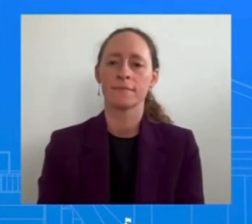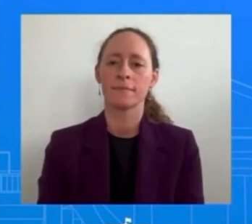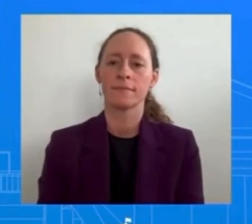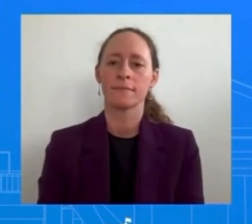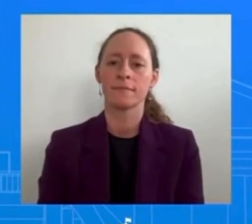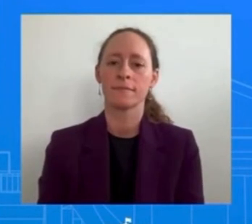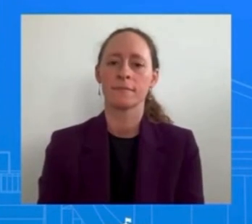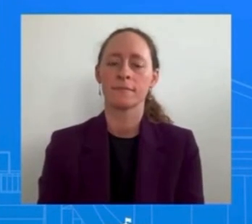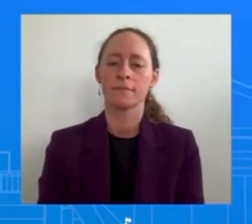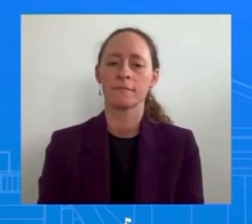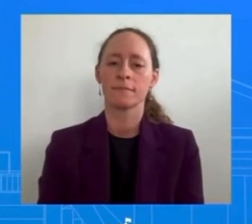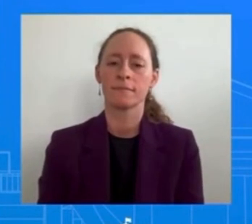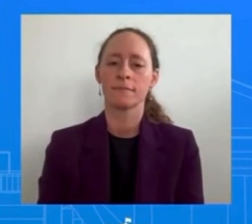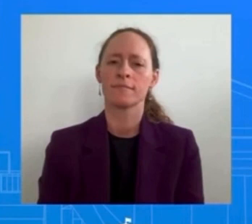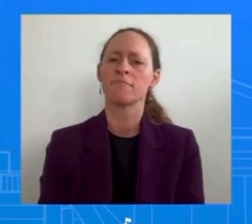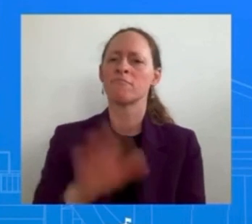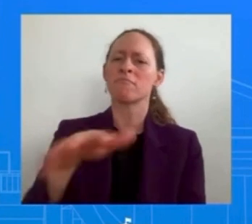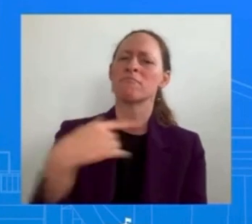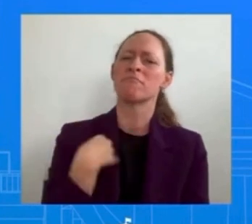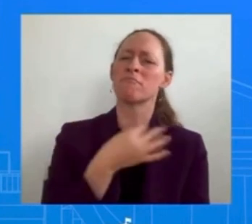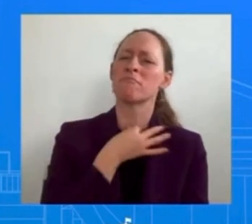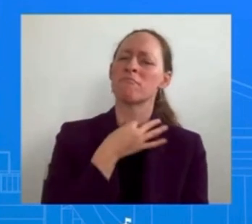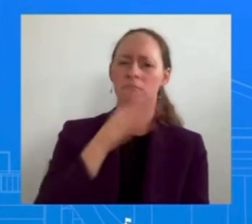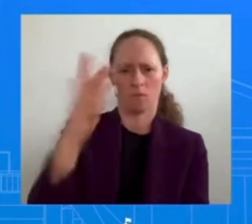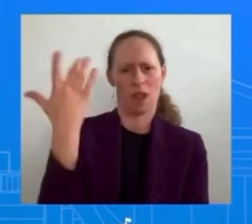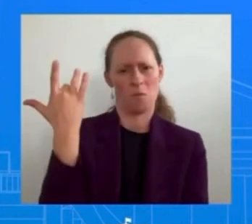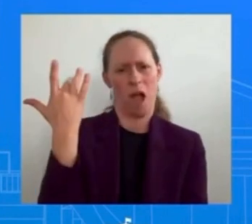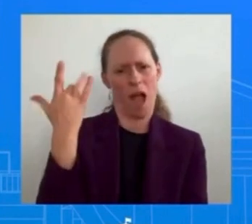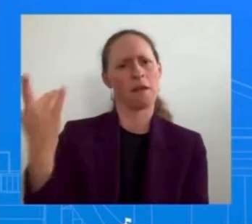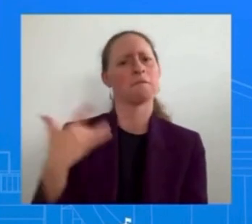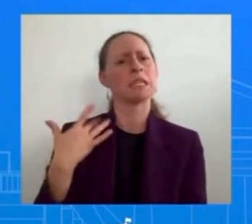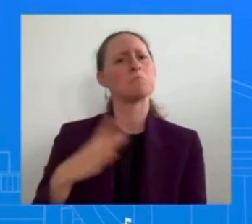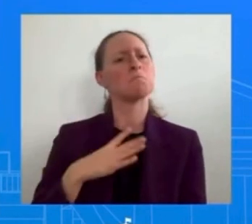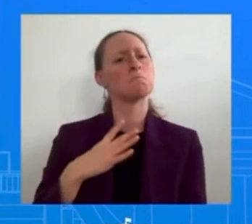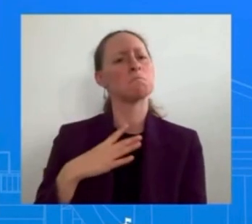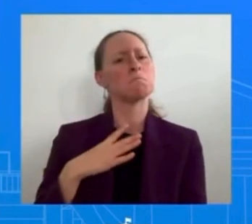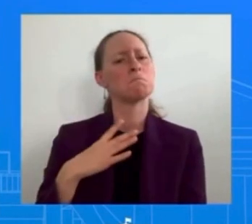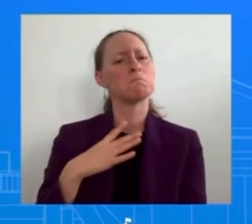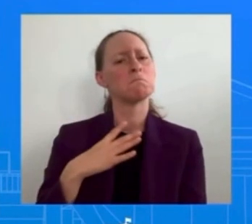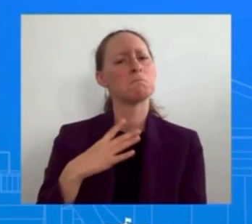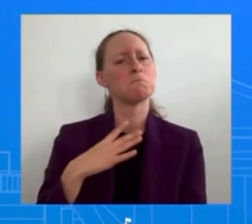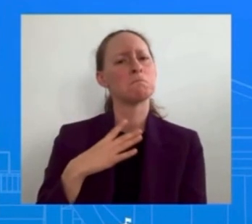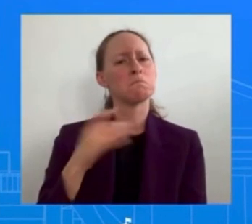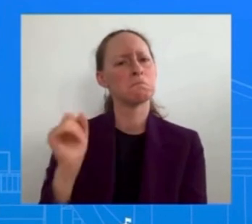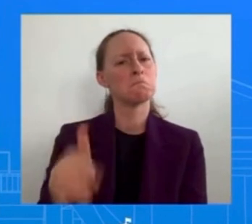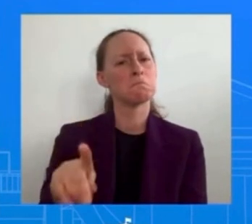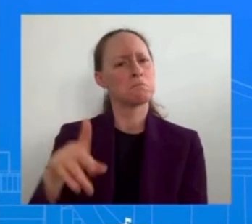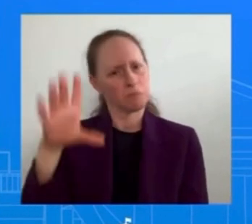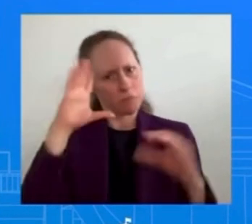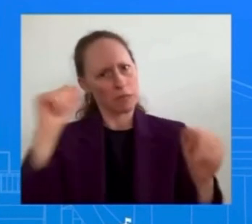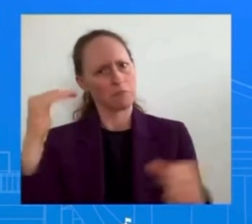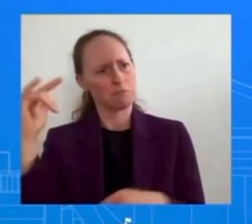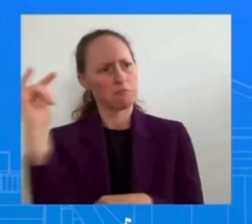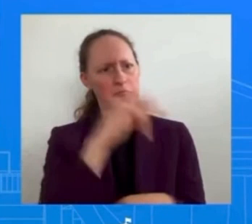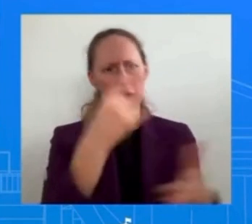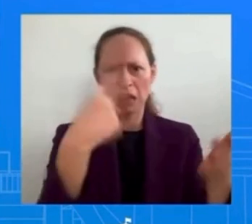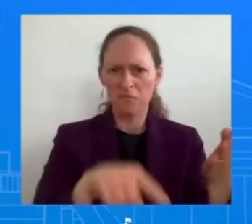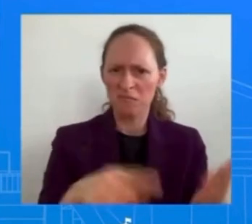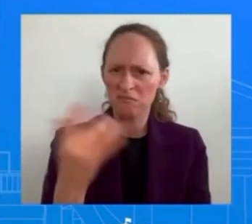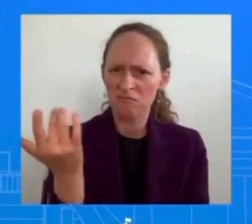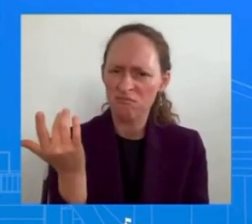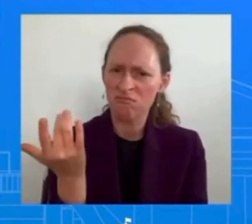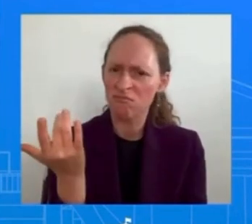you comfortable with having the president visit then and meet his objective of not interrupting the